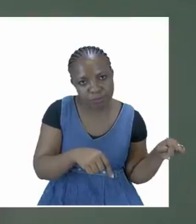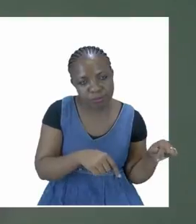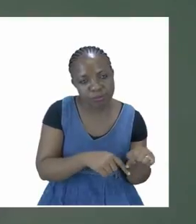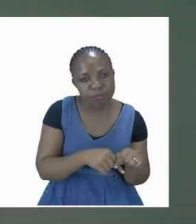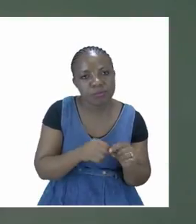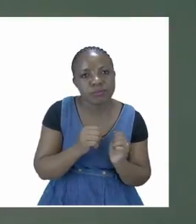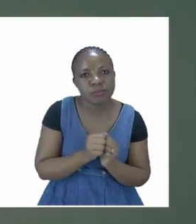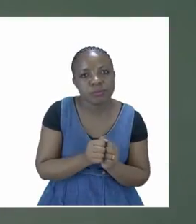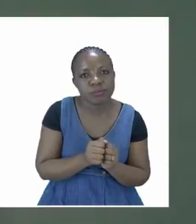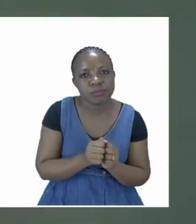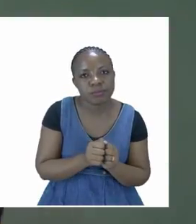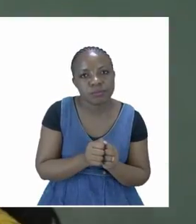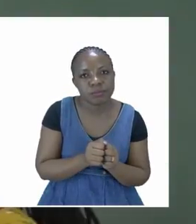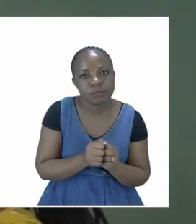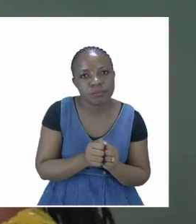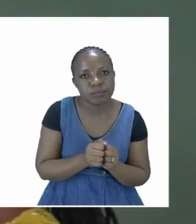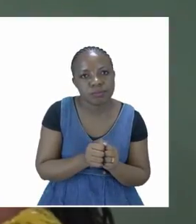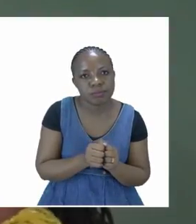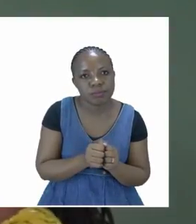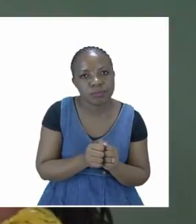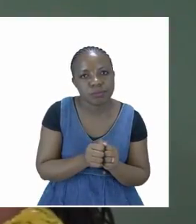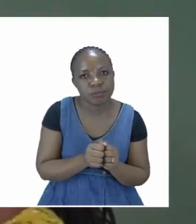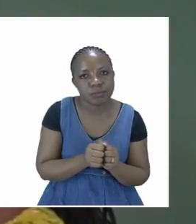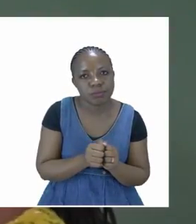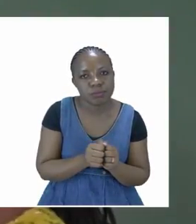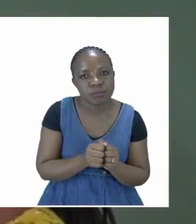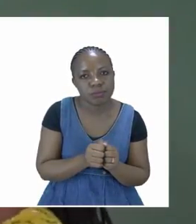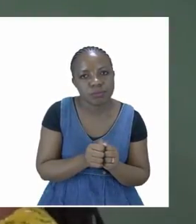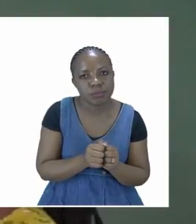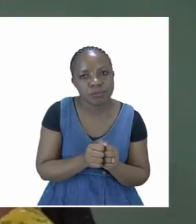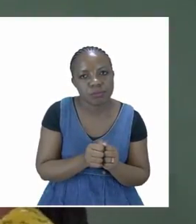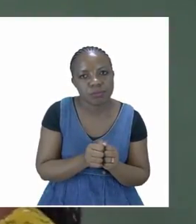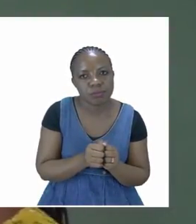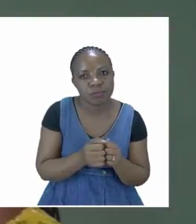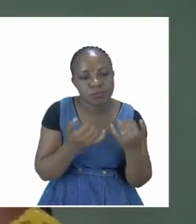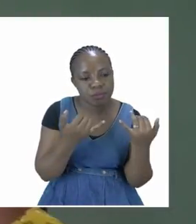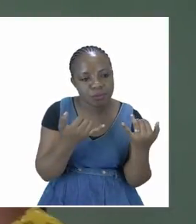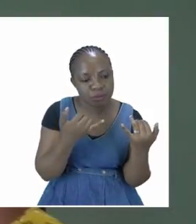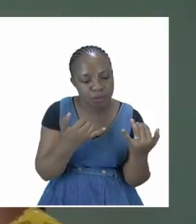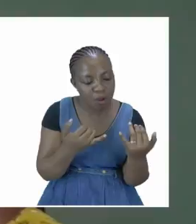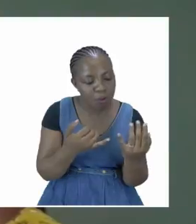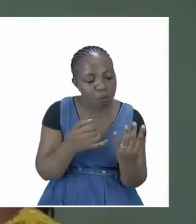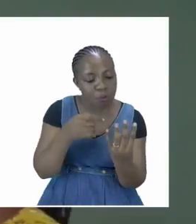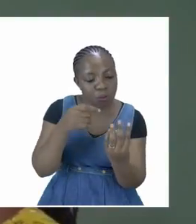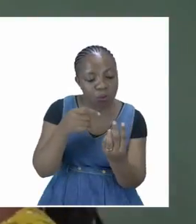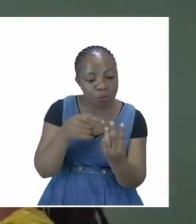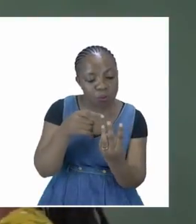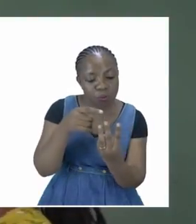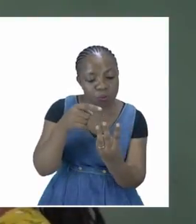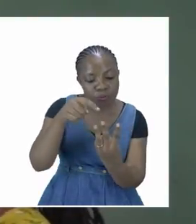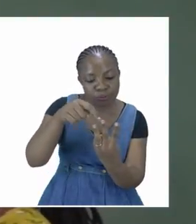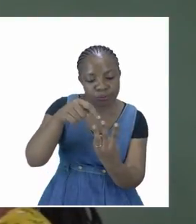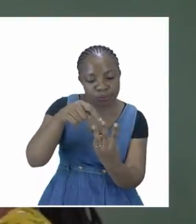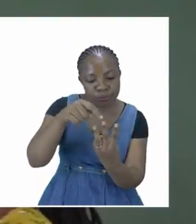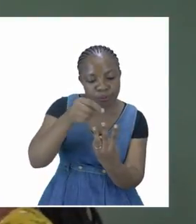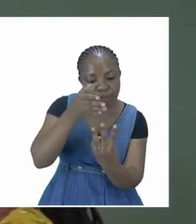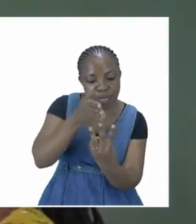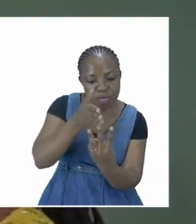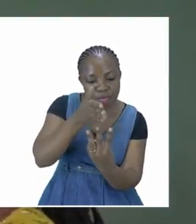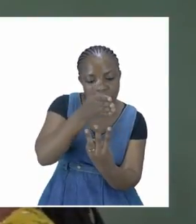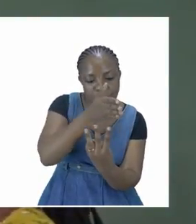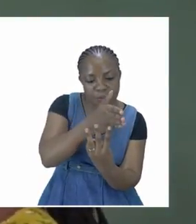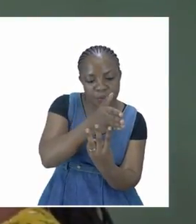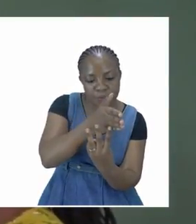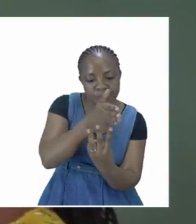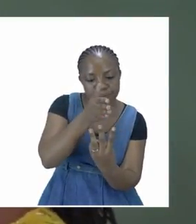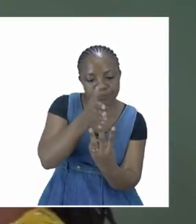So before means in front. And when we are looking for this number, we need to check for what is